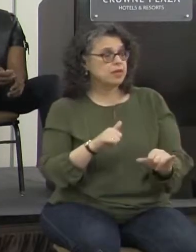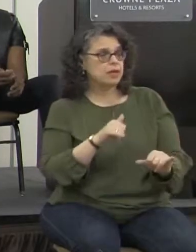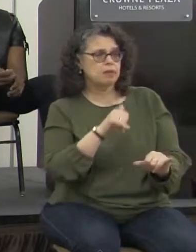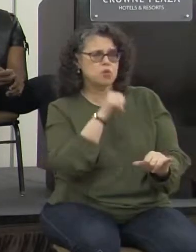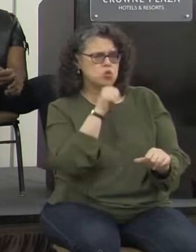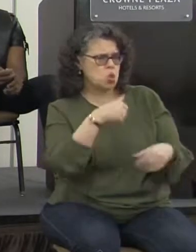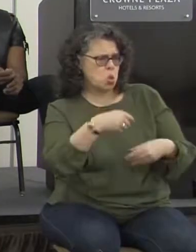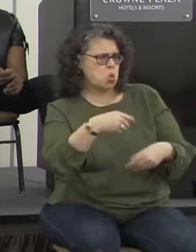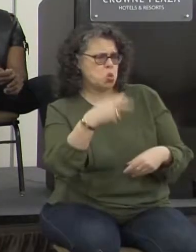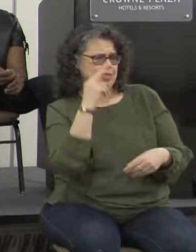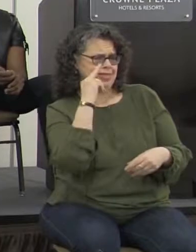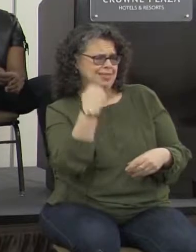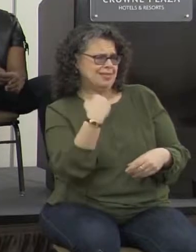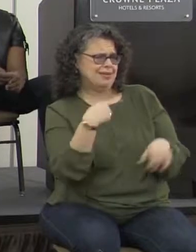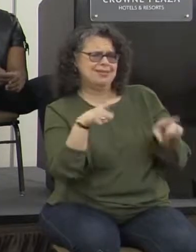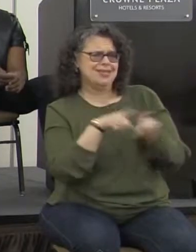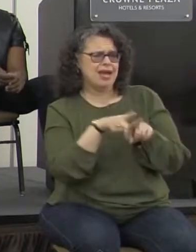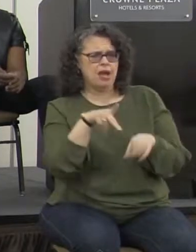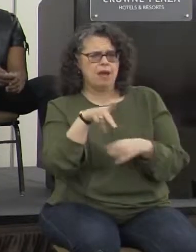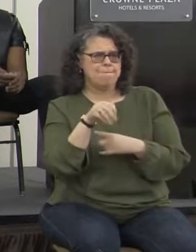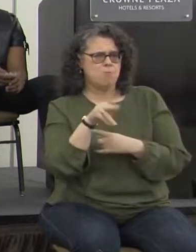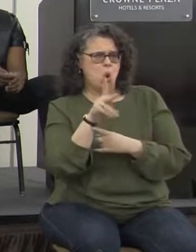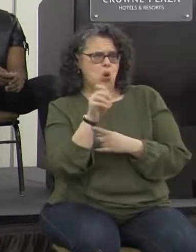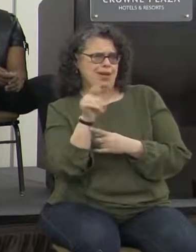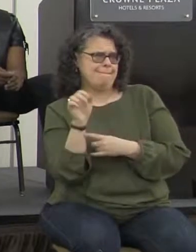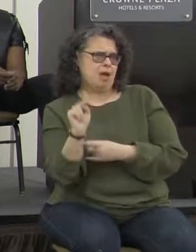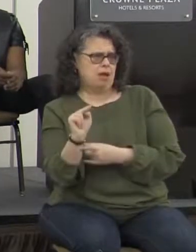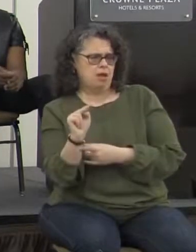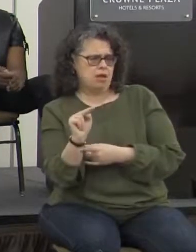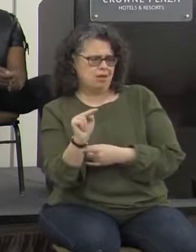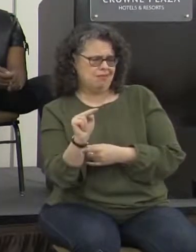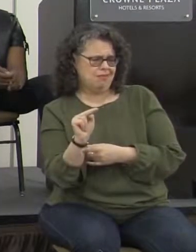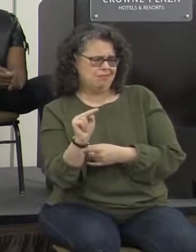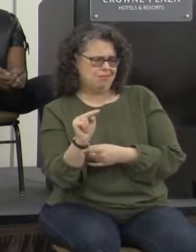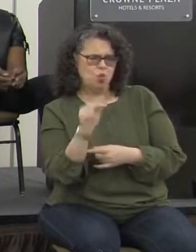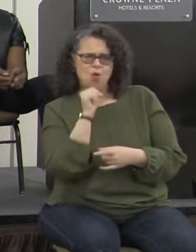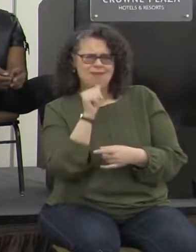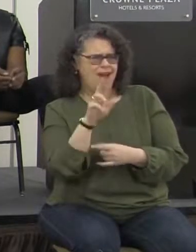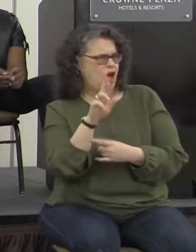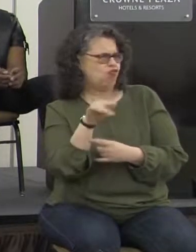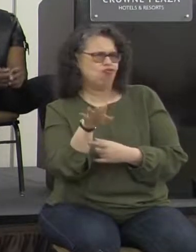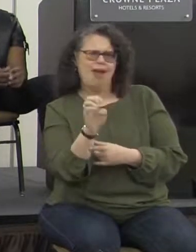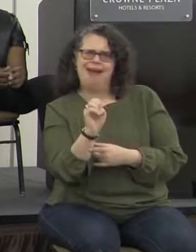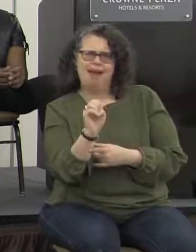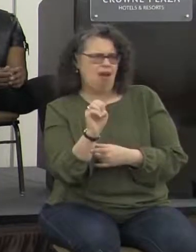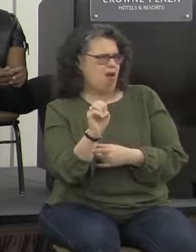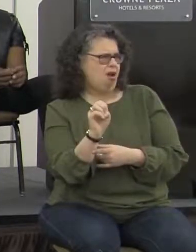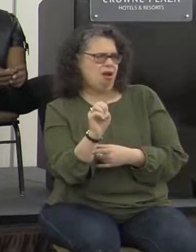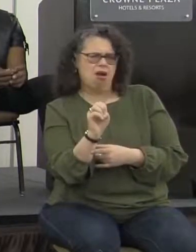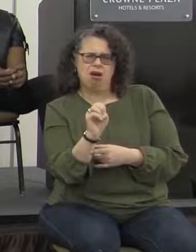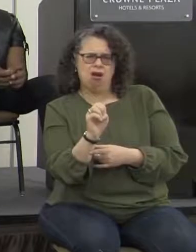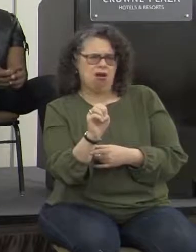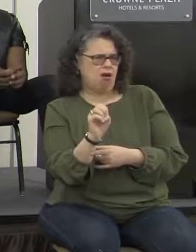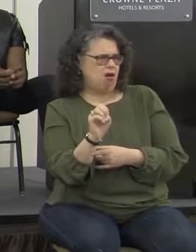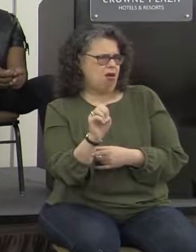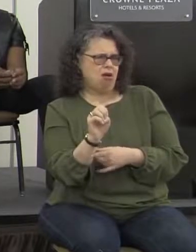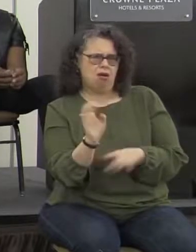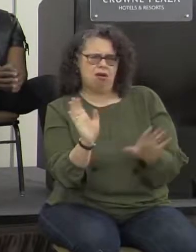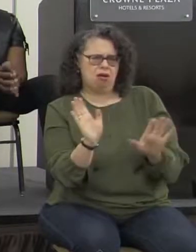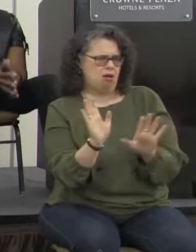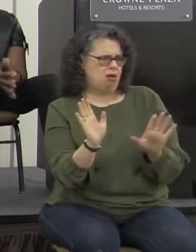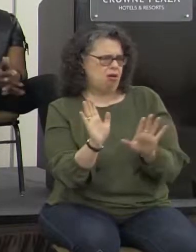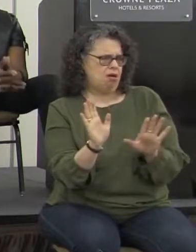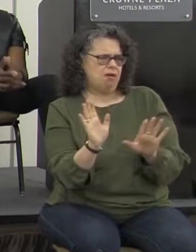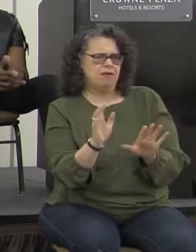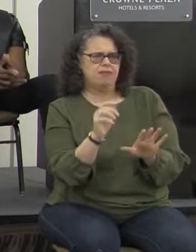treat us like we're Pokemon. We are not rare Pokemon. This is not the Not you Johto. personally. This is not